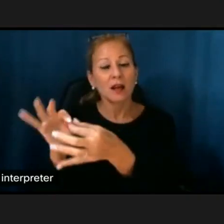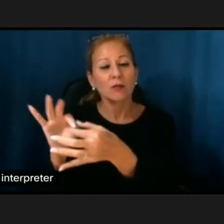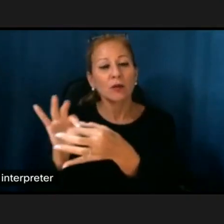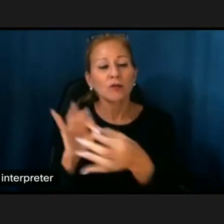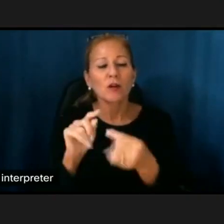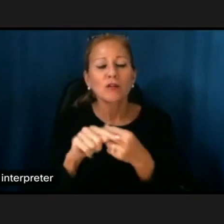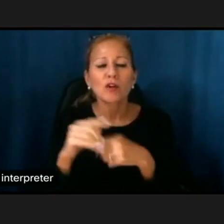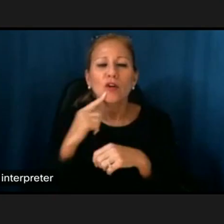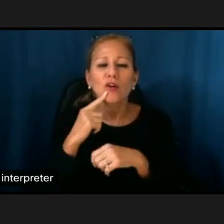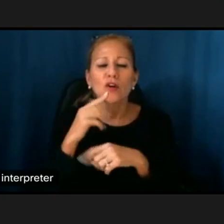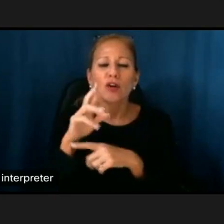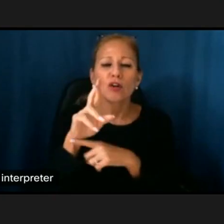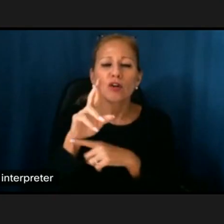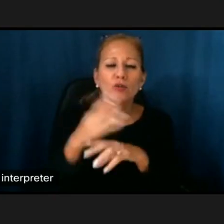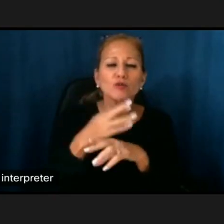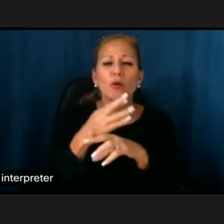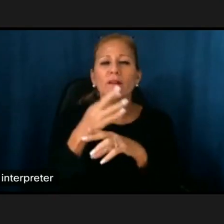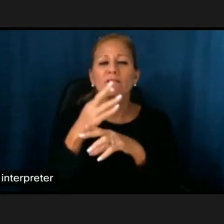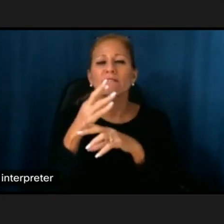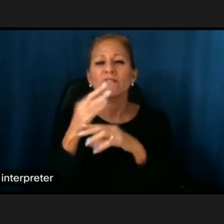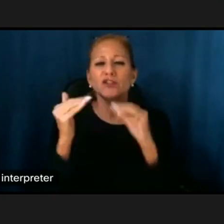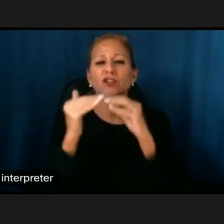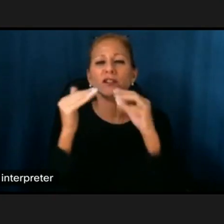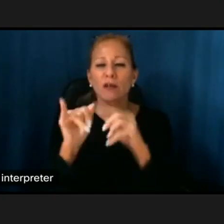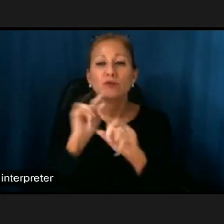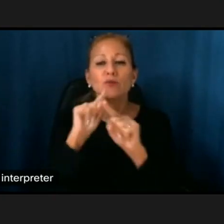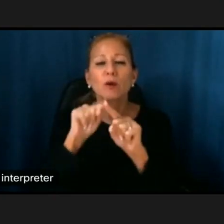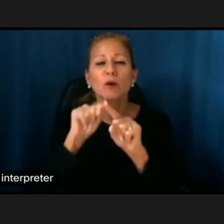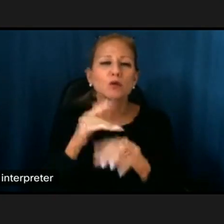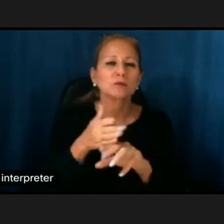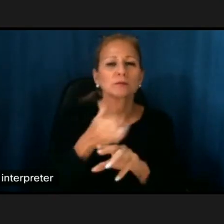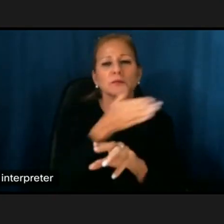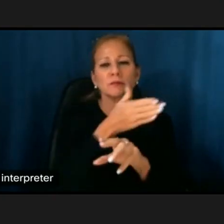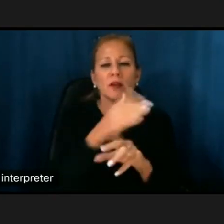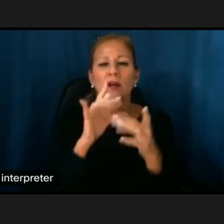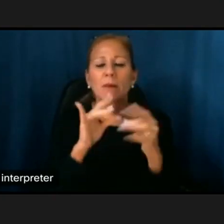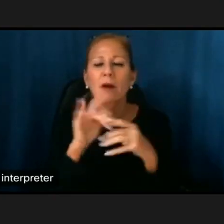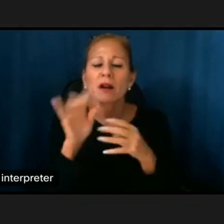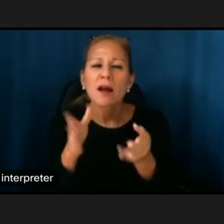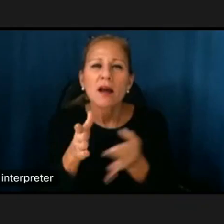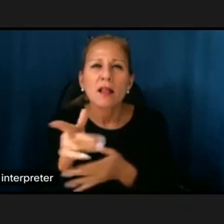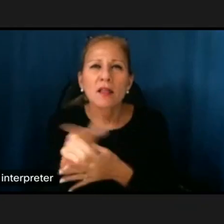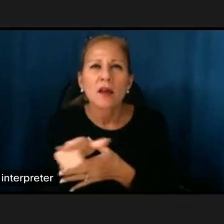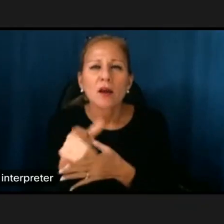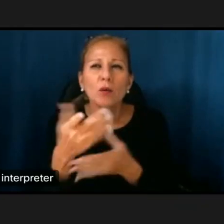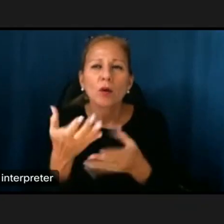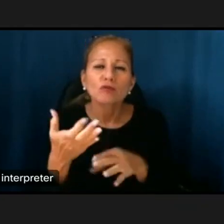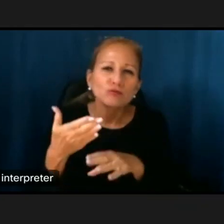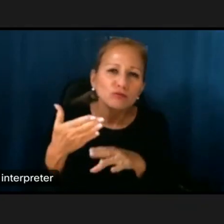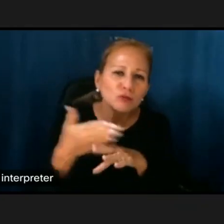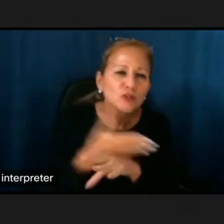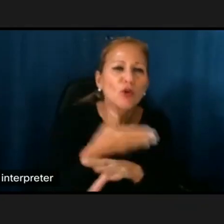justice was in response to an earlier comment that was asking for restorative